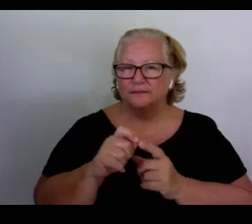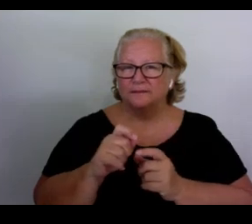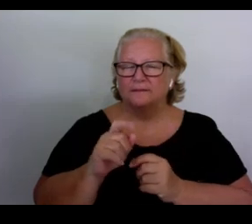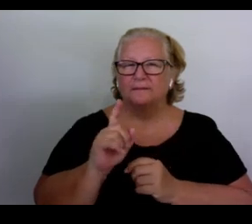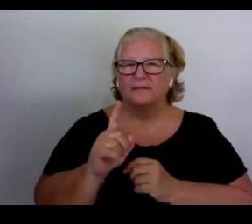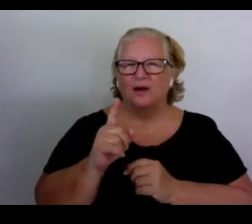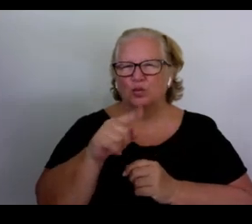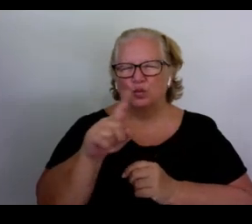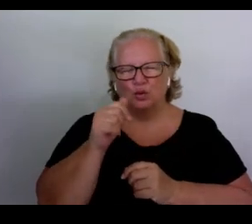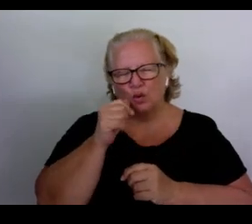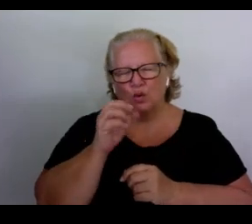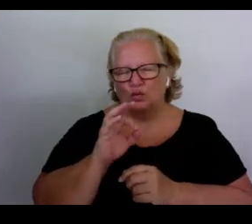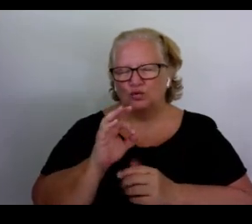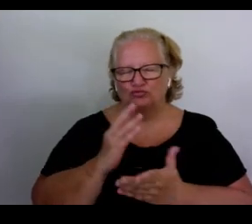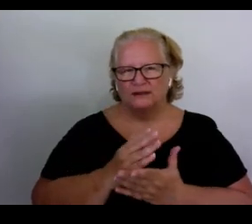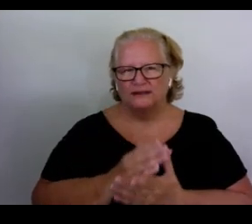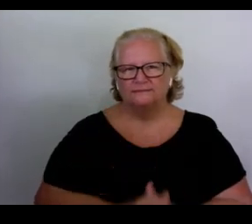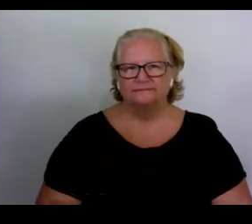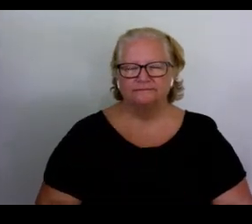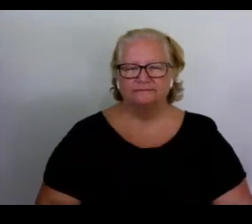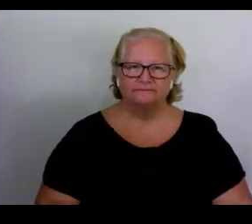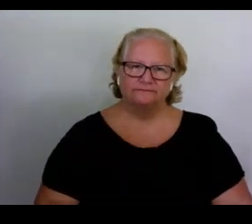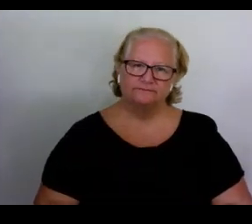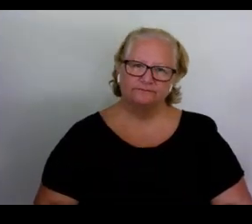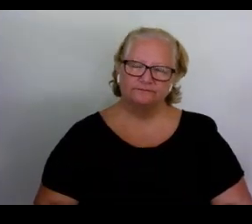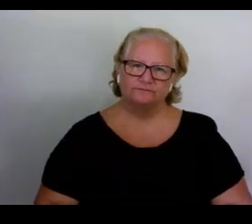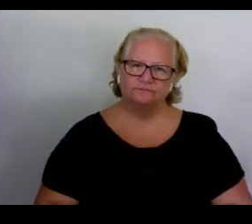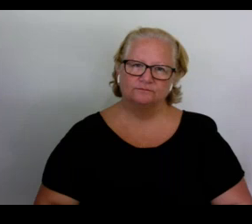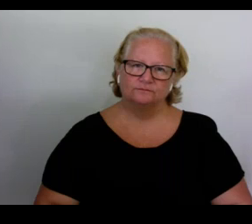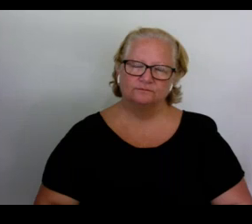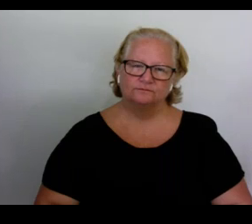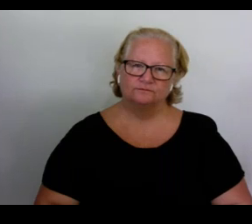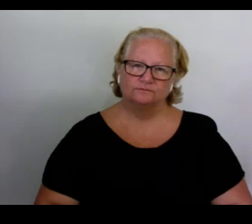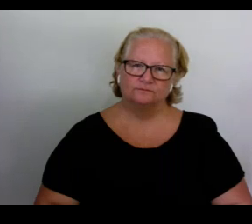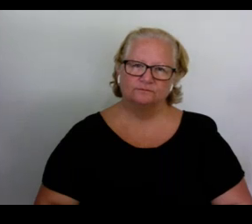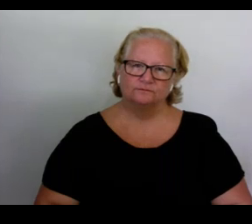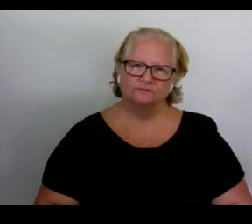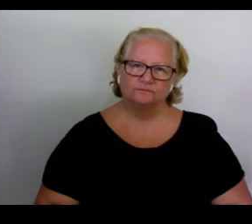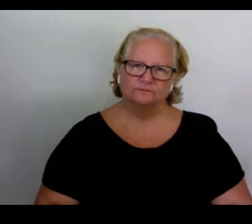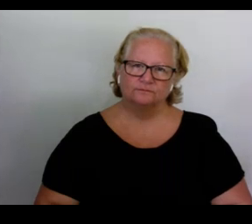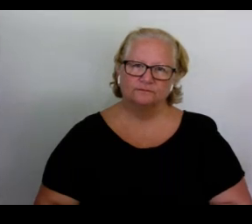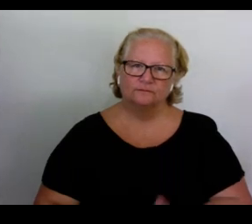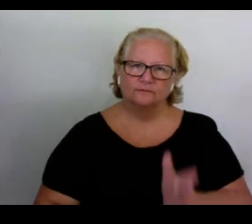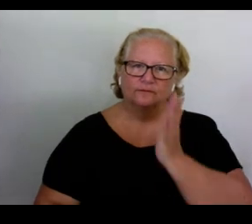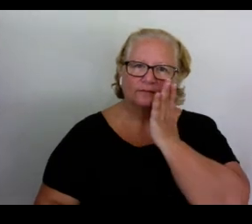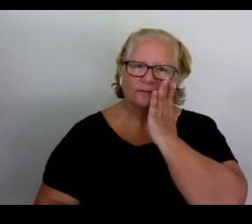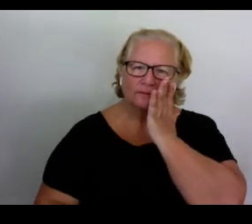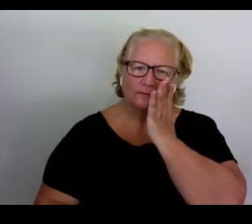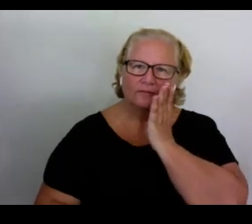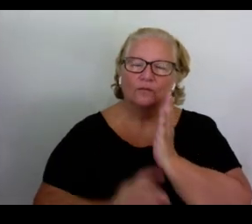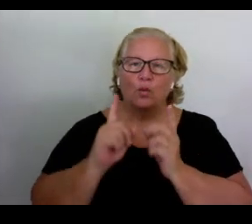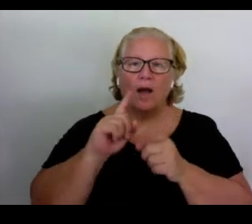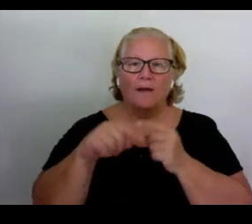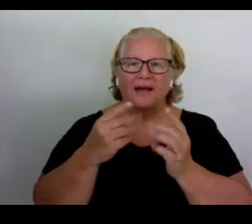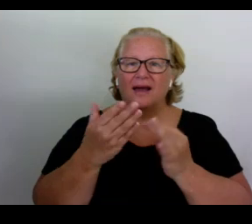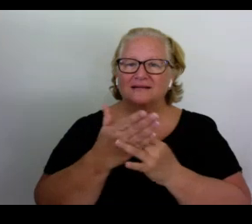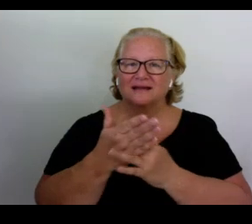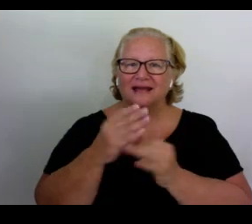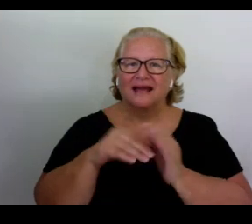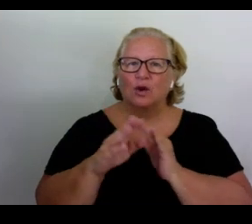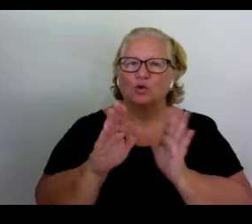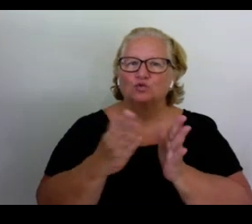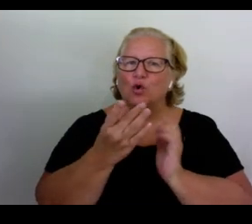not the case. We did have a comment to try and access emergency relief in the short term. Is that something you'll be delving